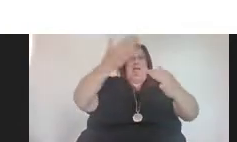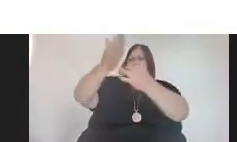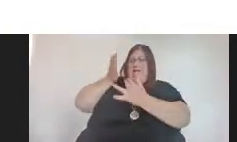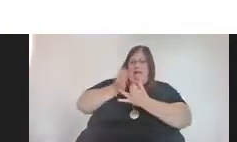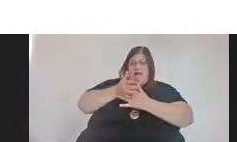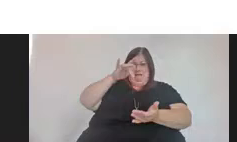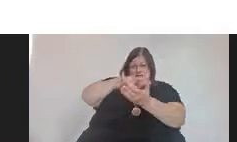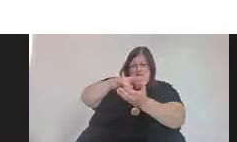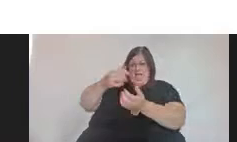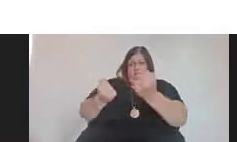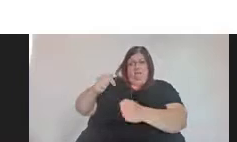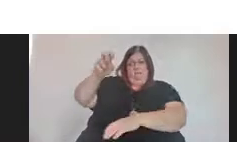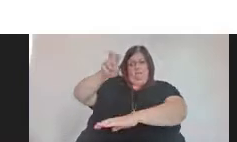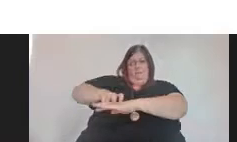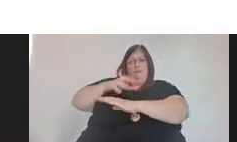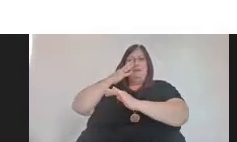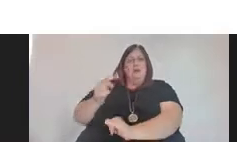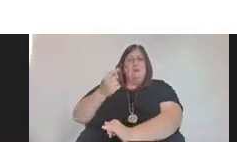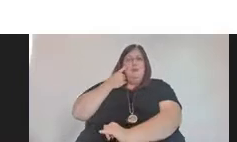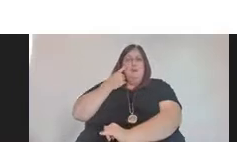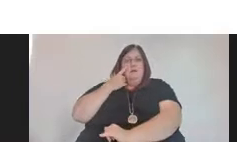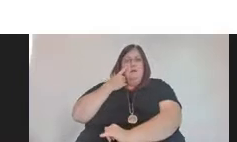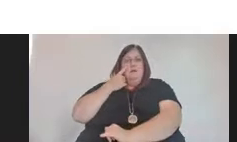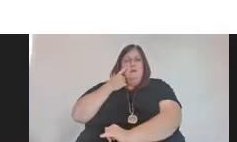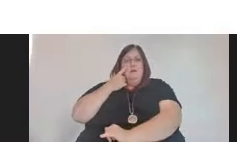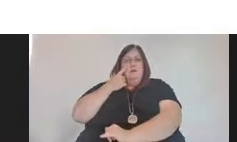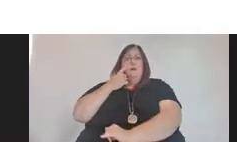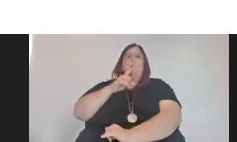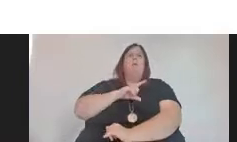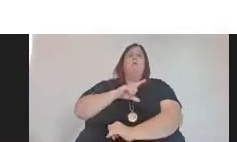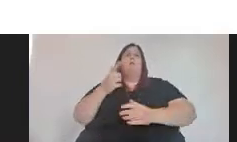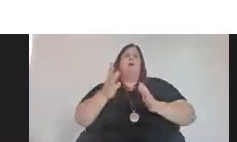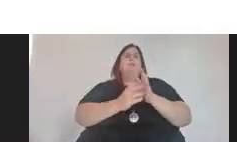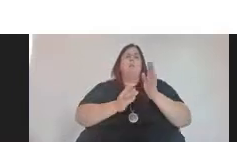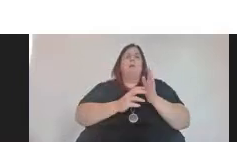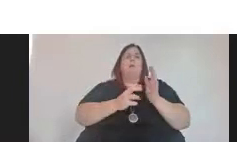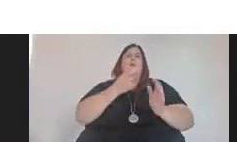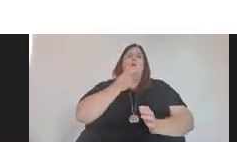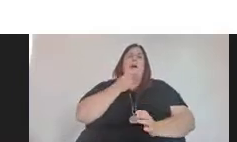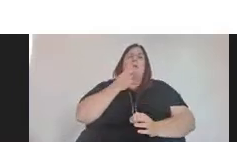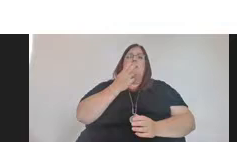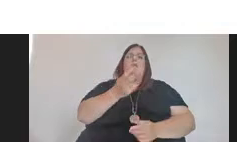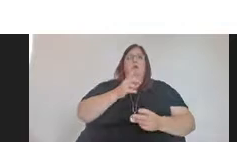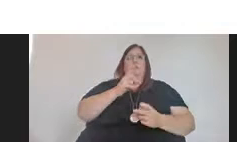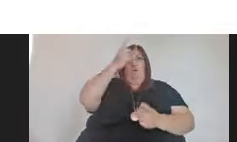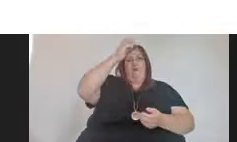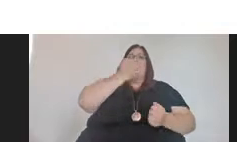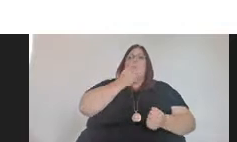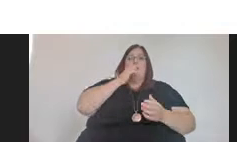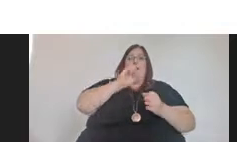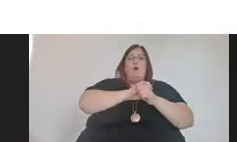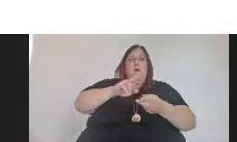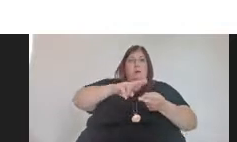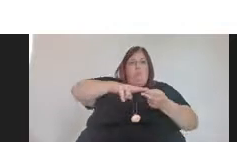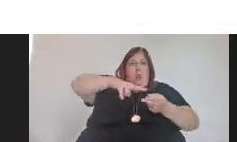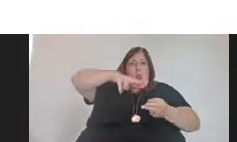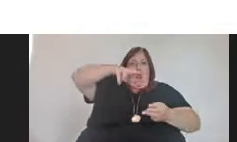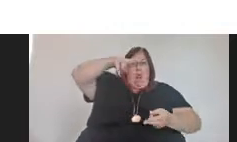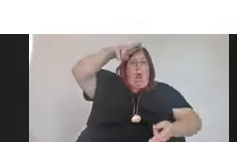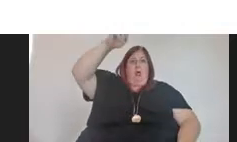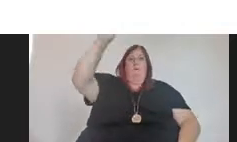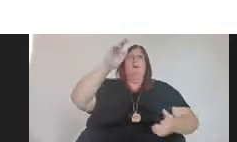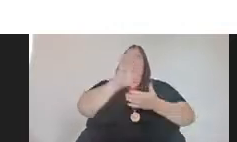for example, that the COVID positive numbers had increased in Newcastle-under-Lyme or in Burton-on-Trent, we could make sure we did